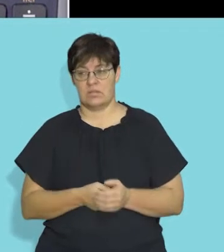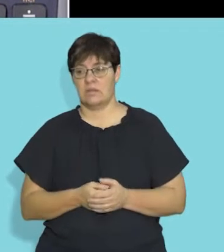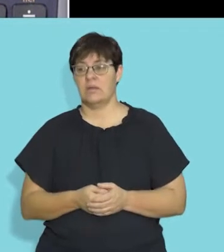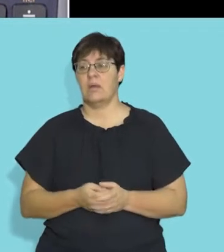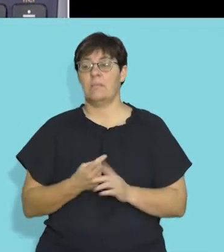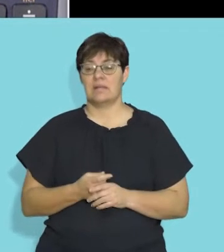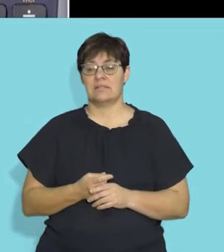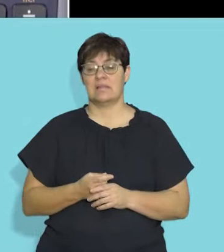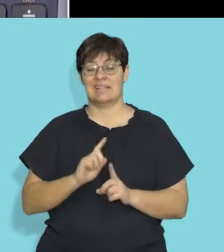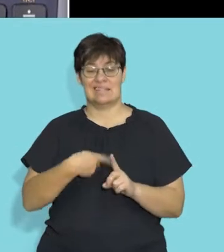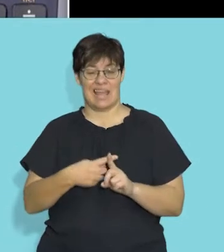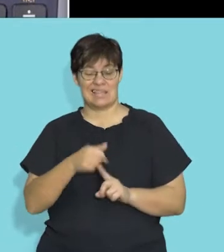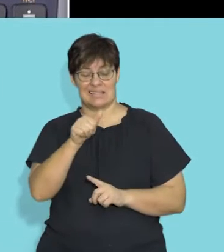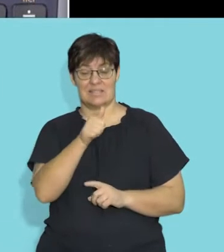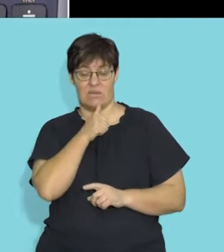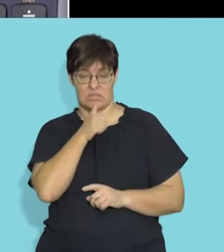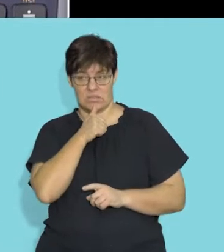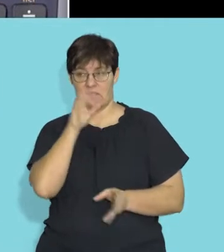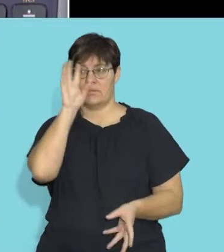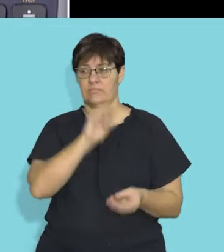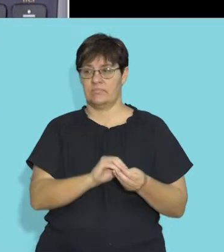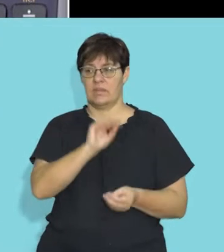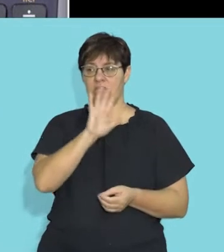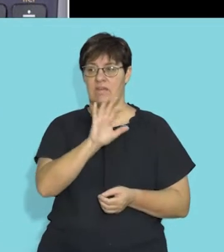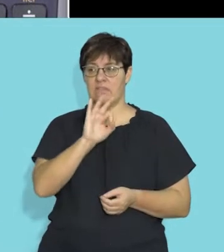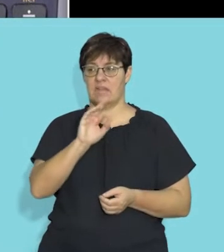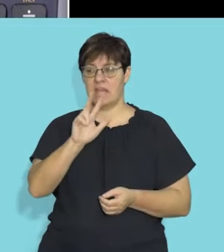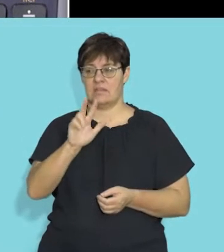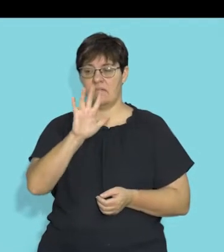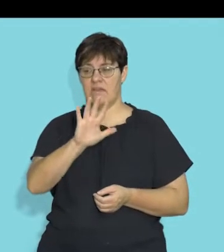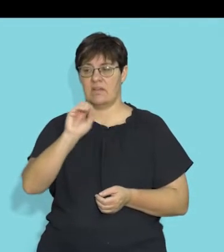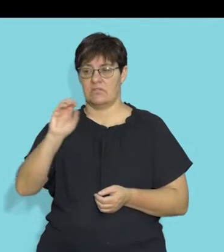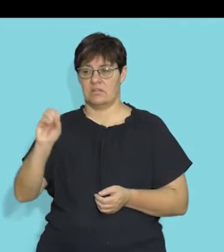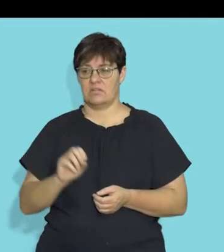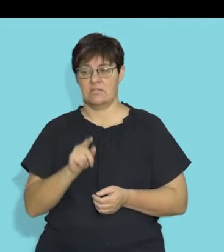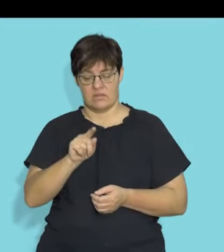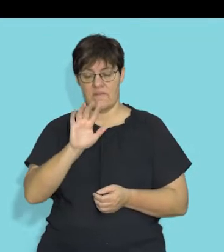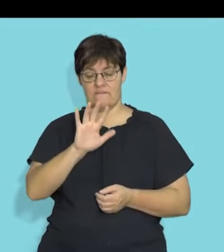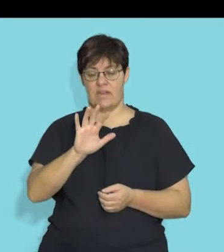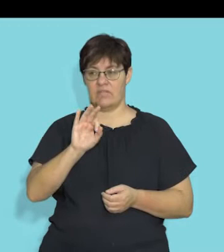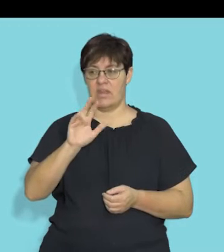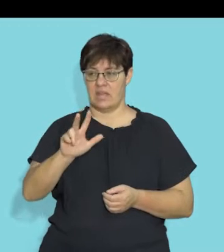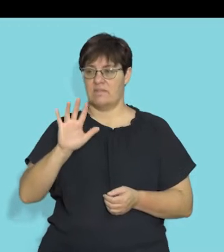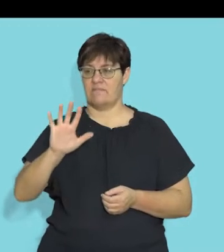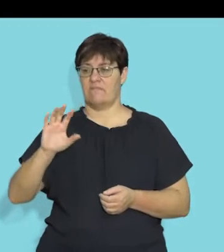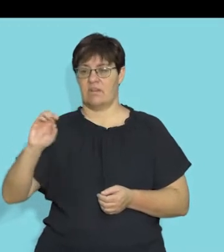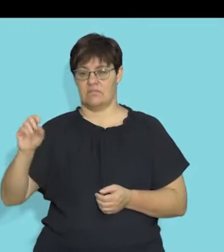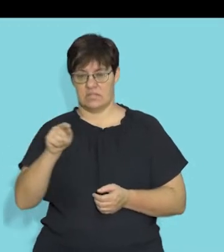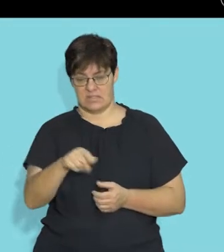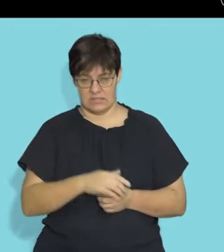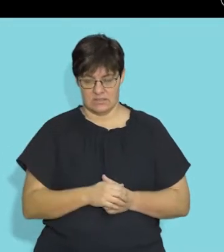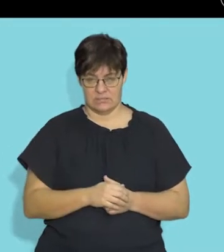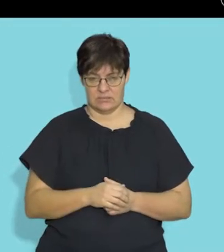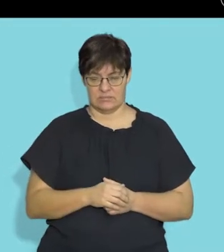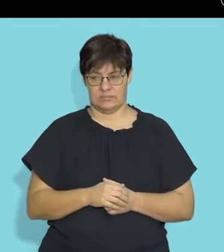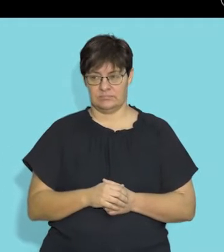6,000 customs duties, and this should give me a figure of 538,500. There we go. There's my